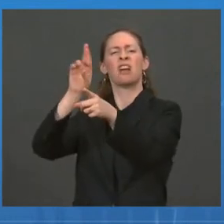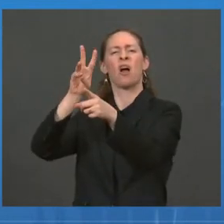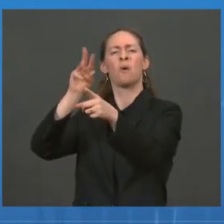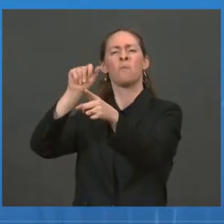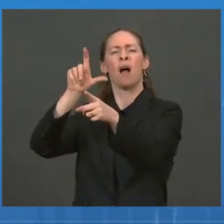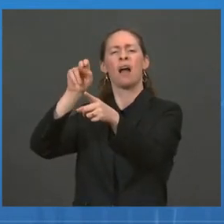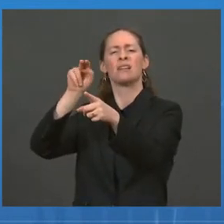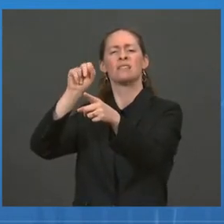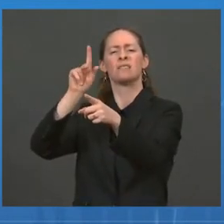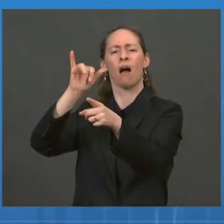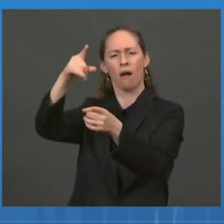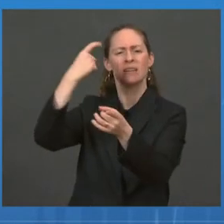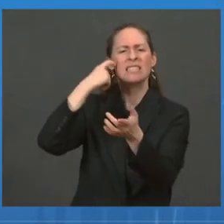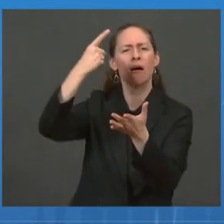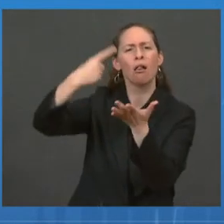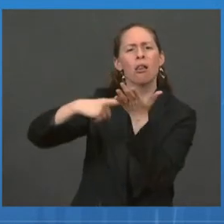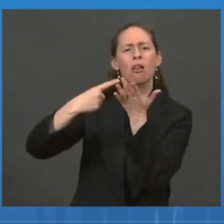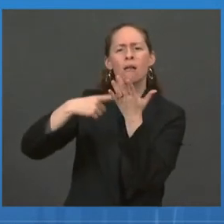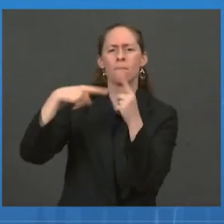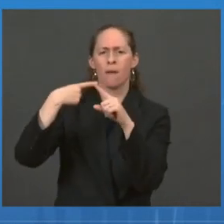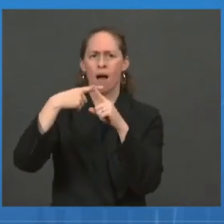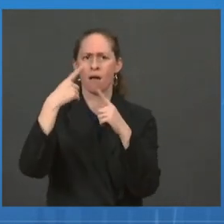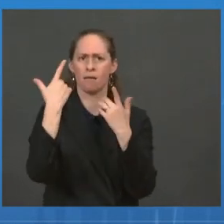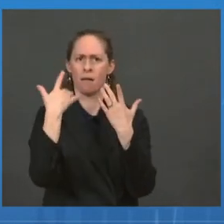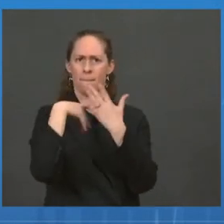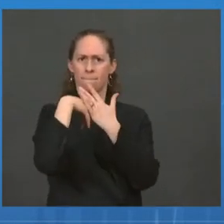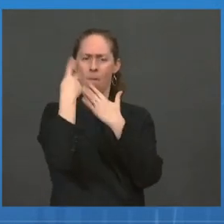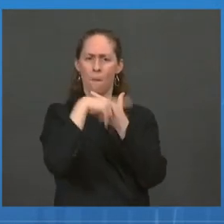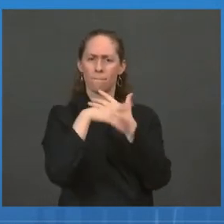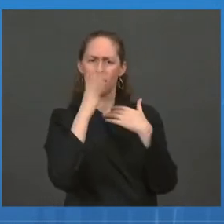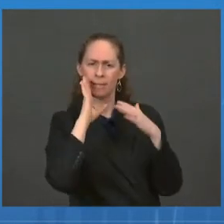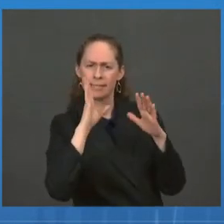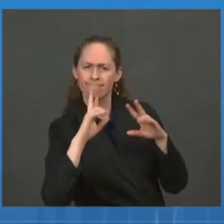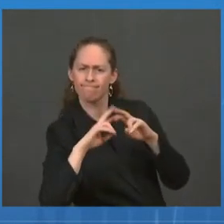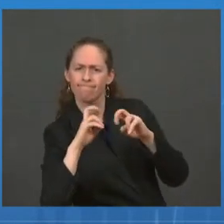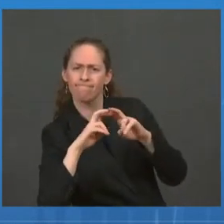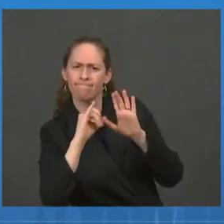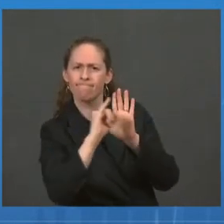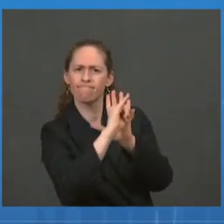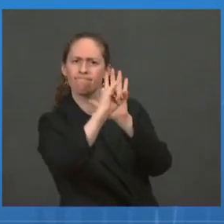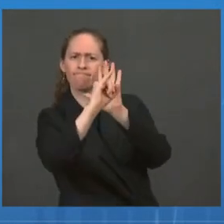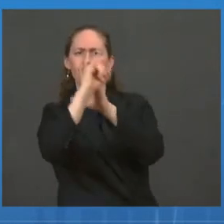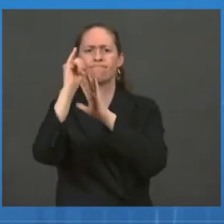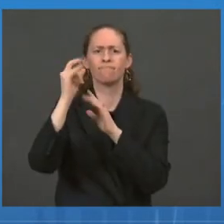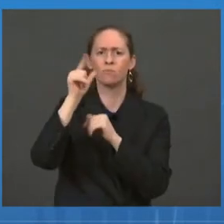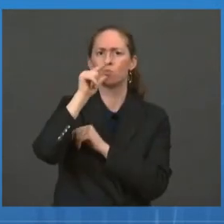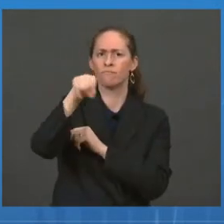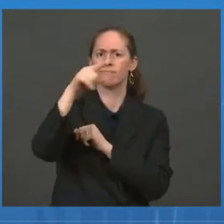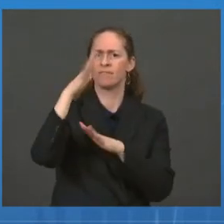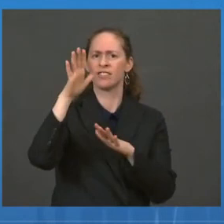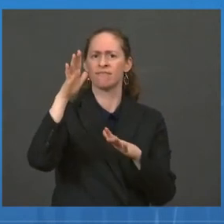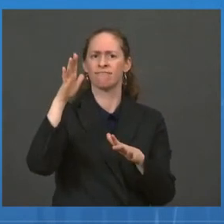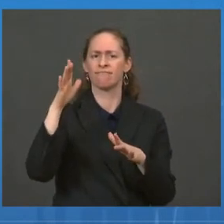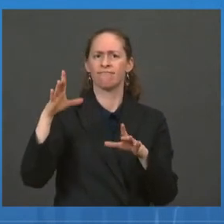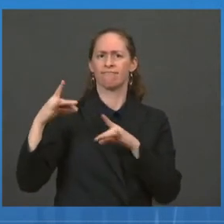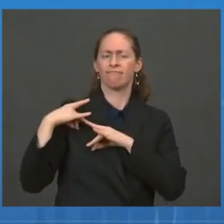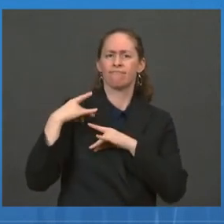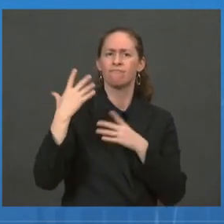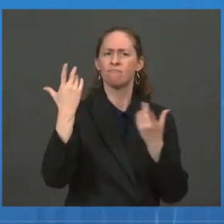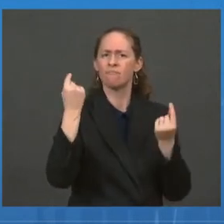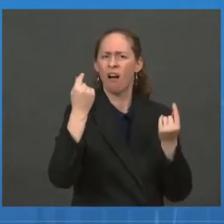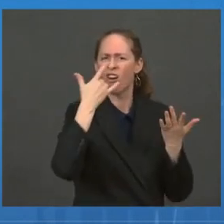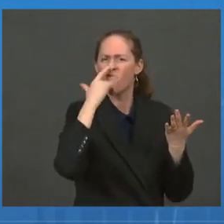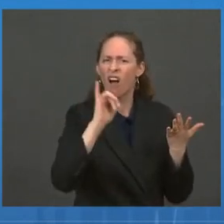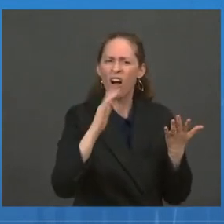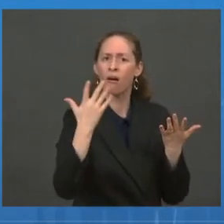reason to be concerned that other countries have detected omicron while the u.s has not or is it possible that it's actually not here